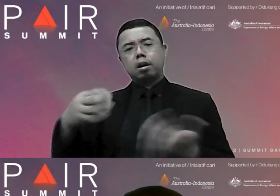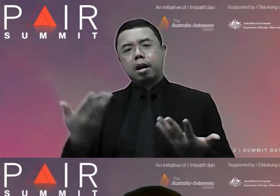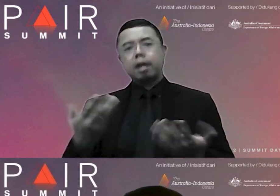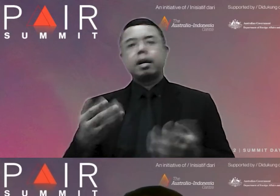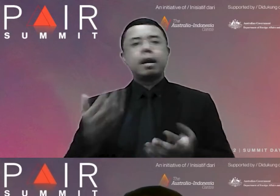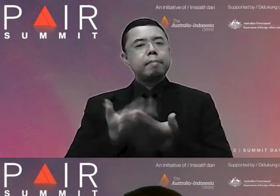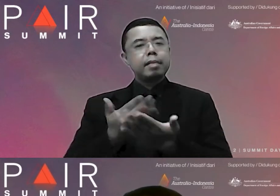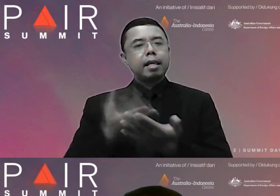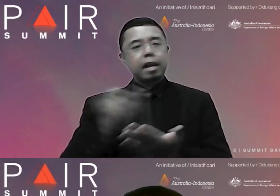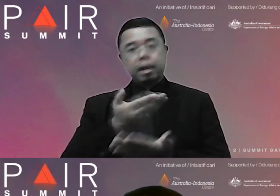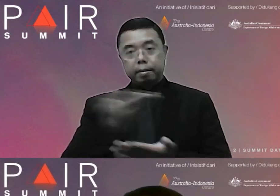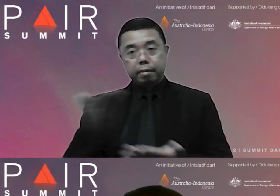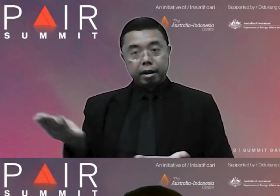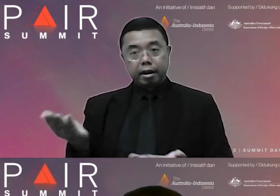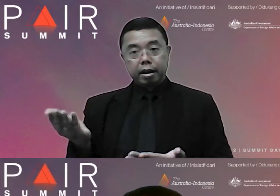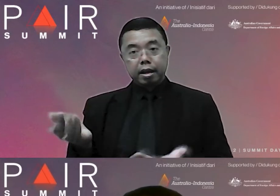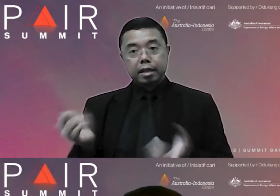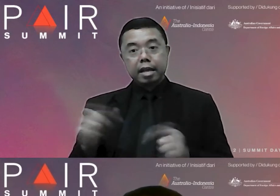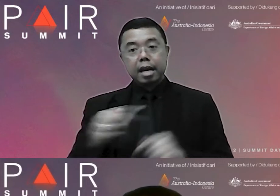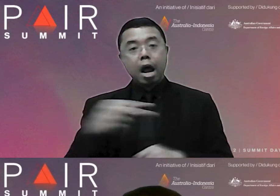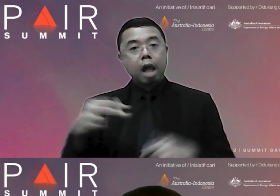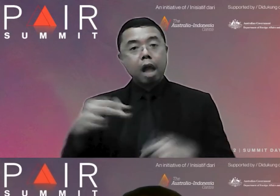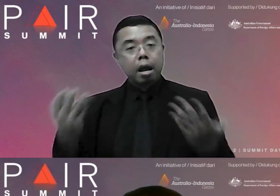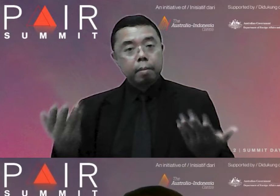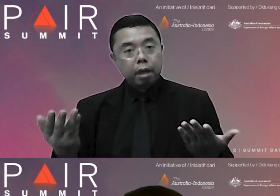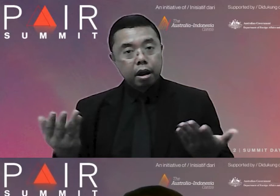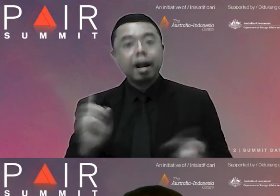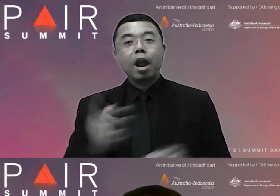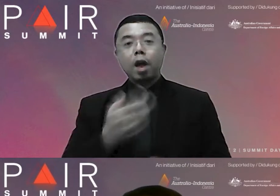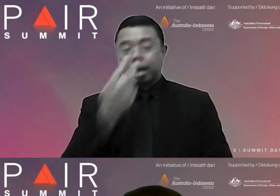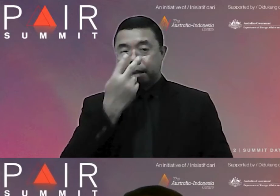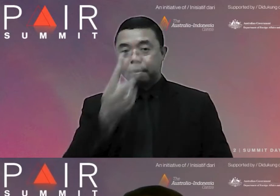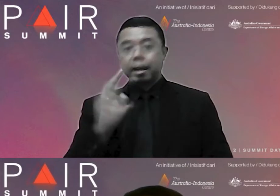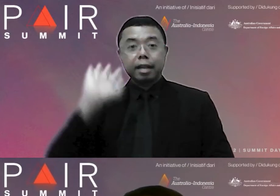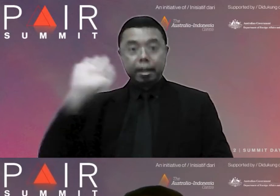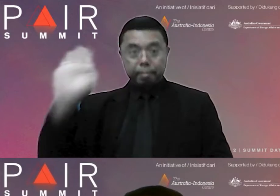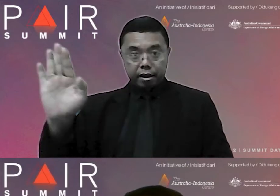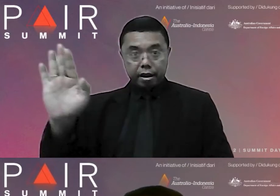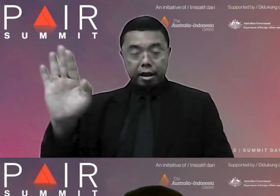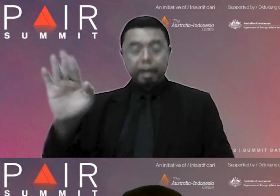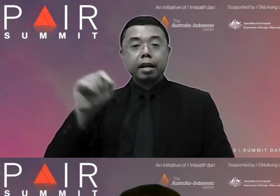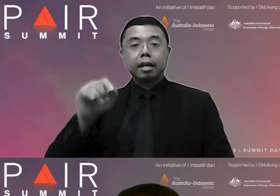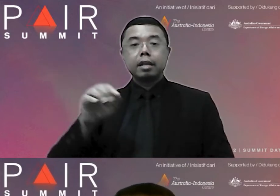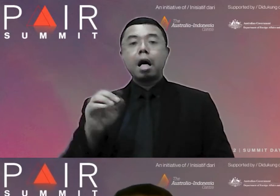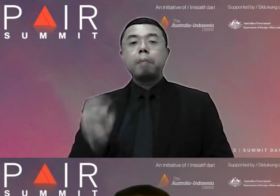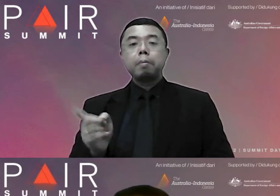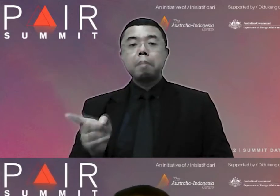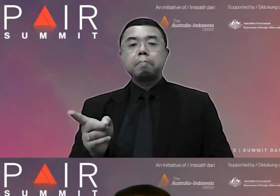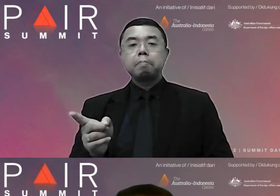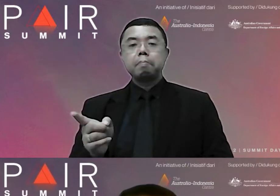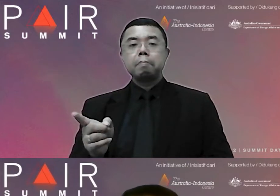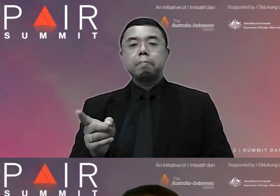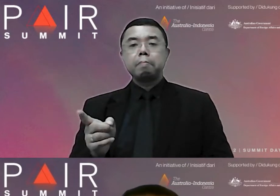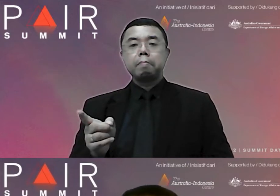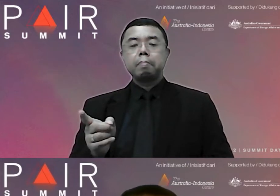means really is, I guess, if you're looking to the future, because I mean, none of this is sort of meant to be critical, because